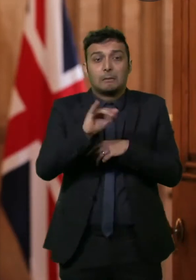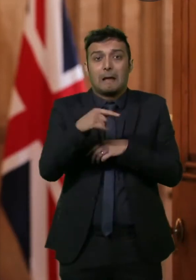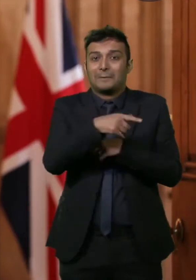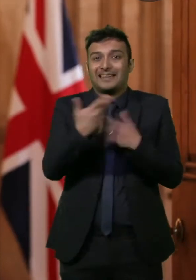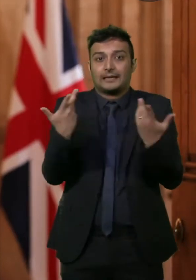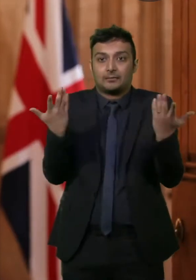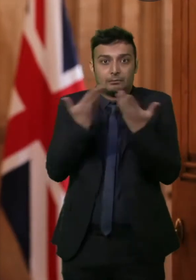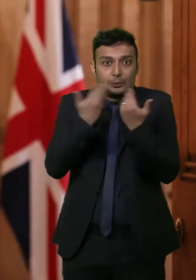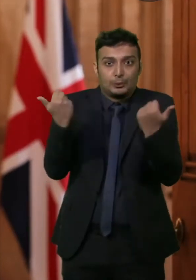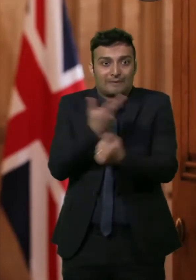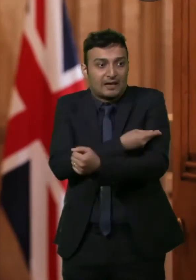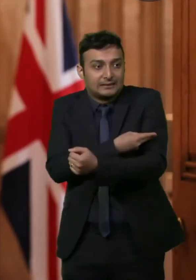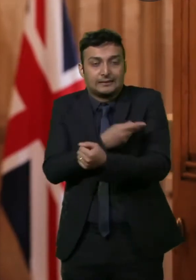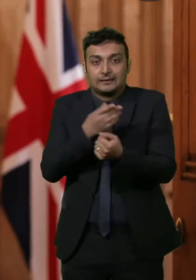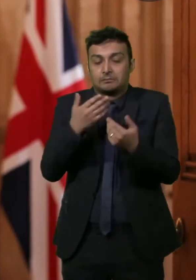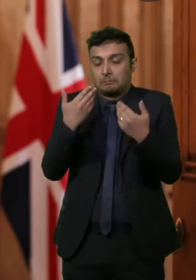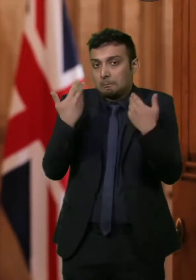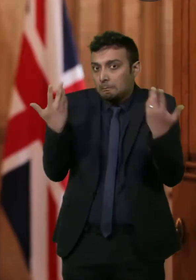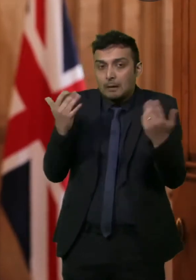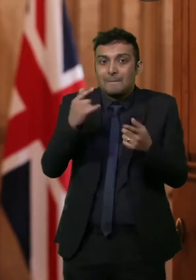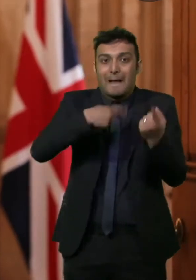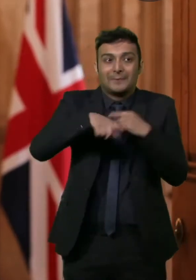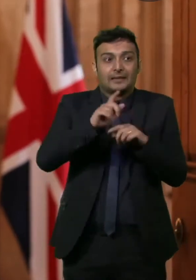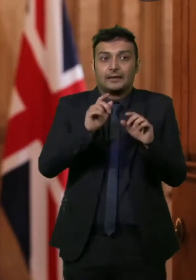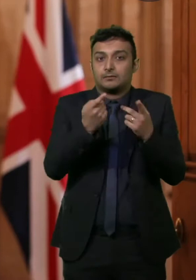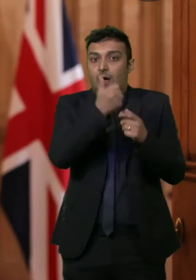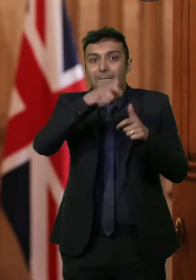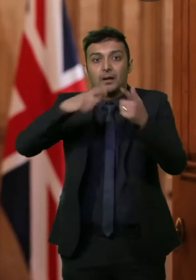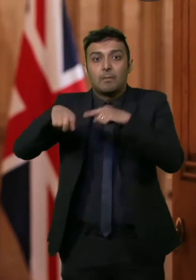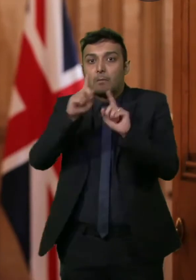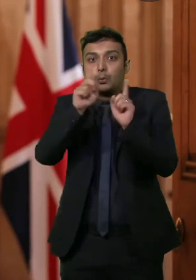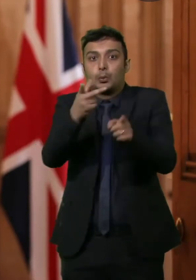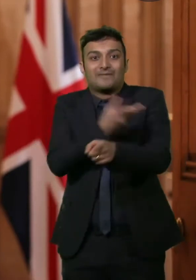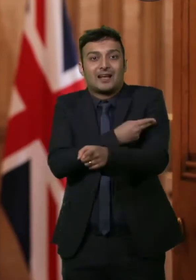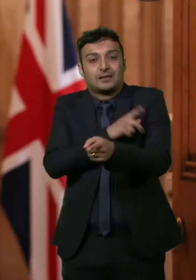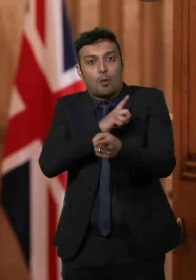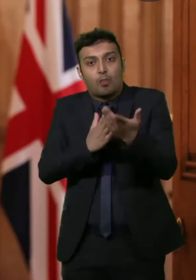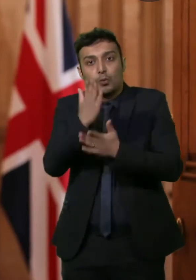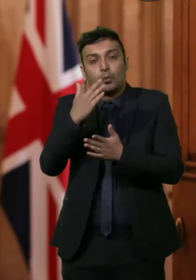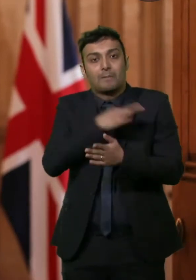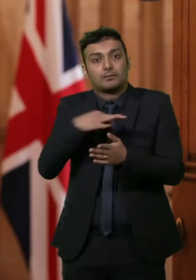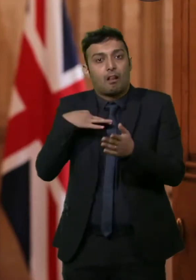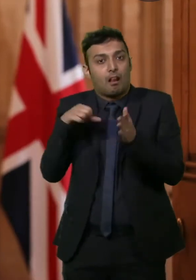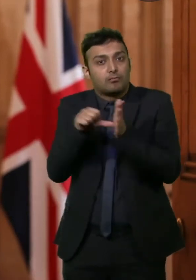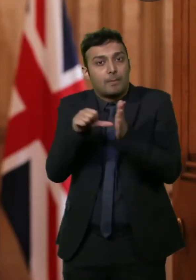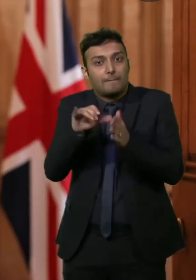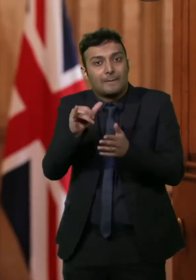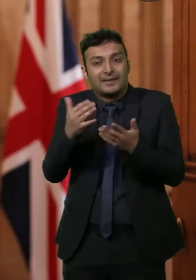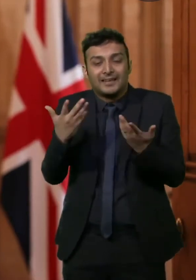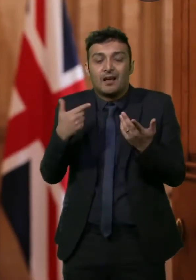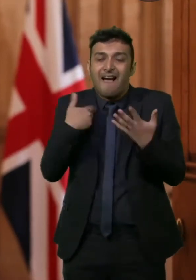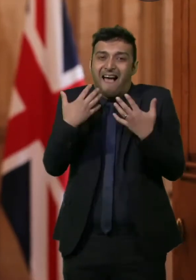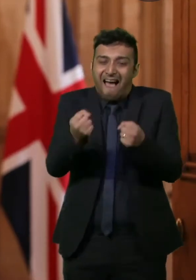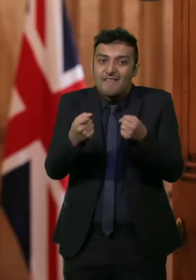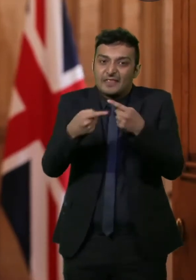aren't medically able to get a vaccination, for instance, there are some complexities. We're looking at what they're thinking of